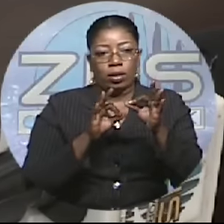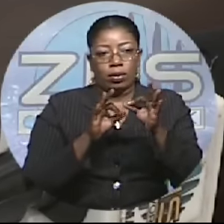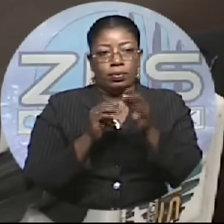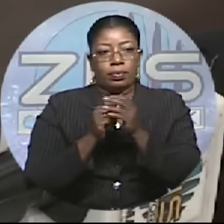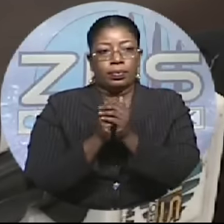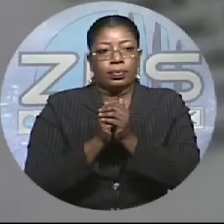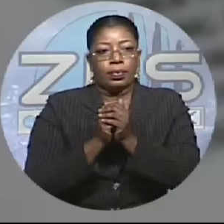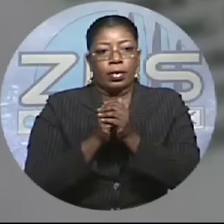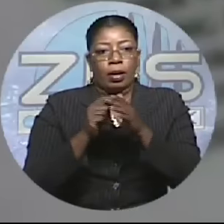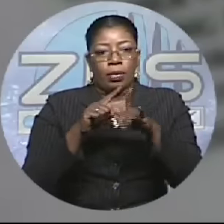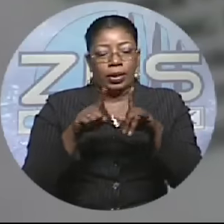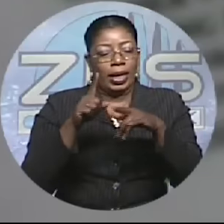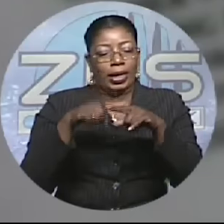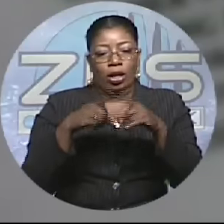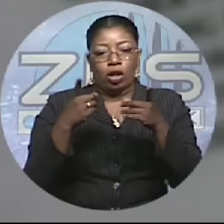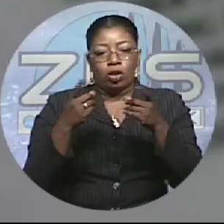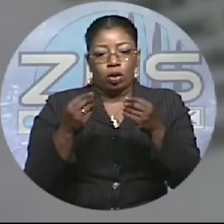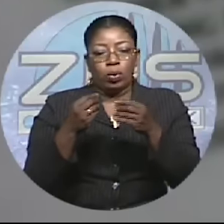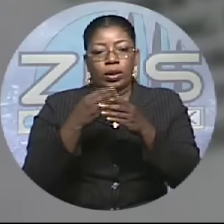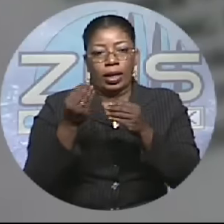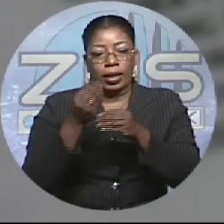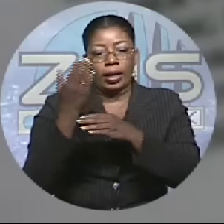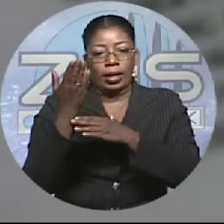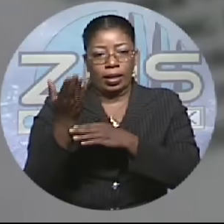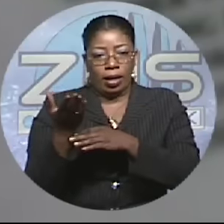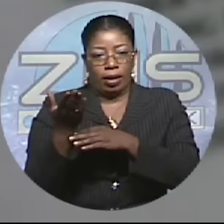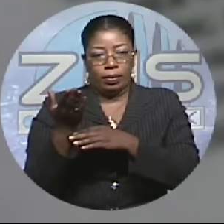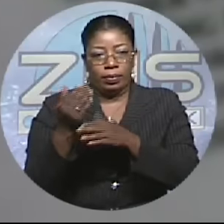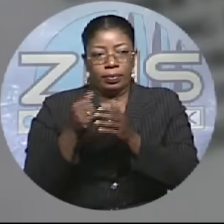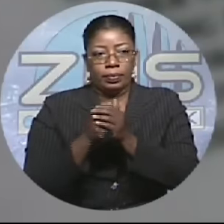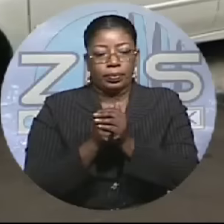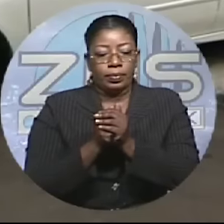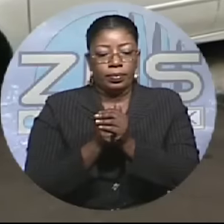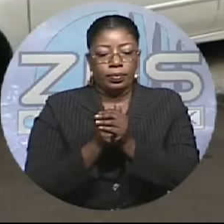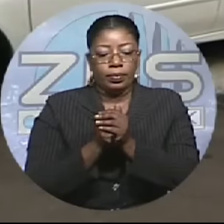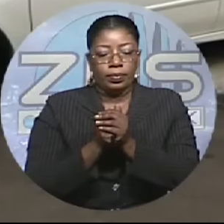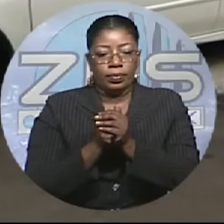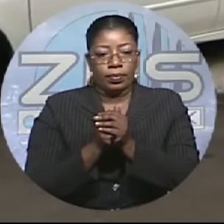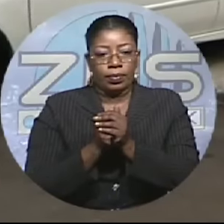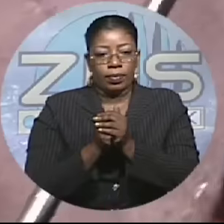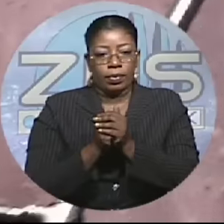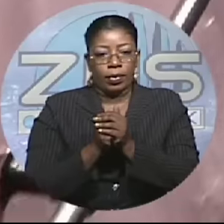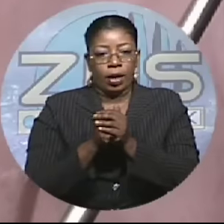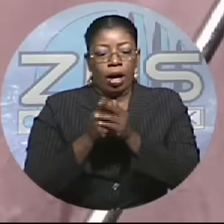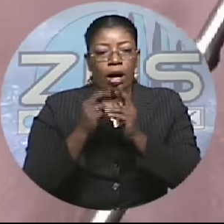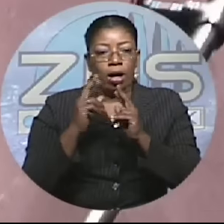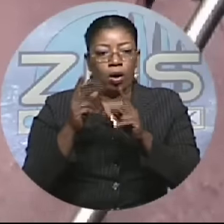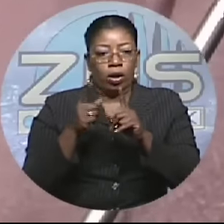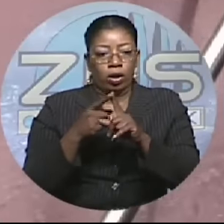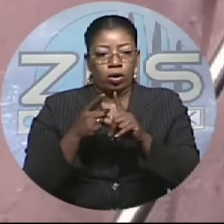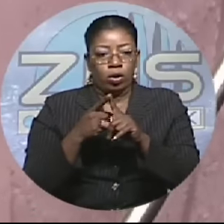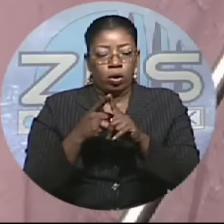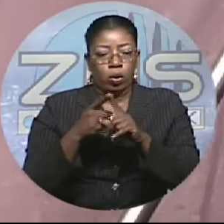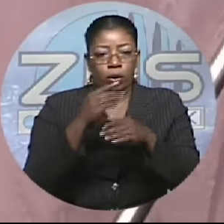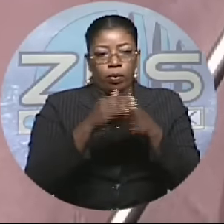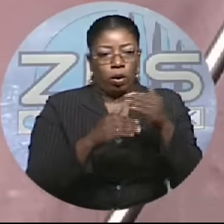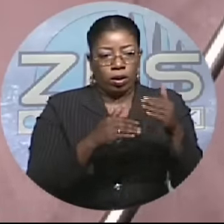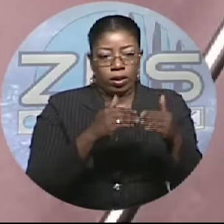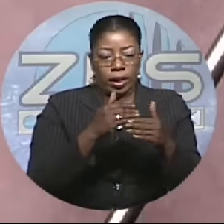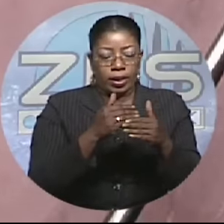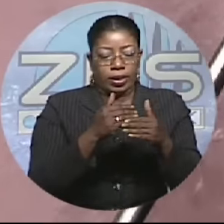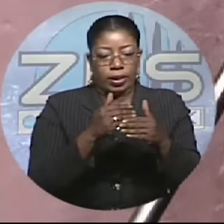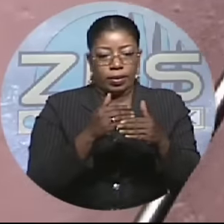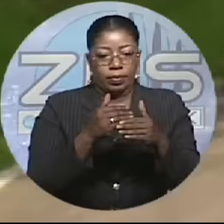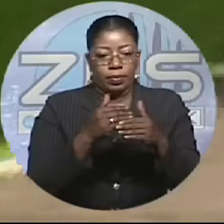the time. The Bahamas does not recognize Chapter 11 bankruptcy. Instead, according to Farquharson, we follow a process called winding